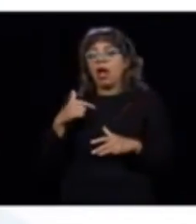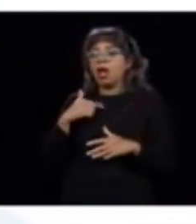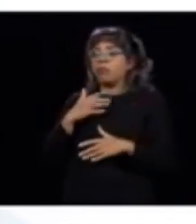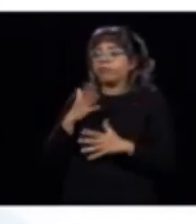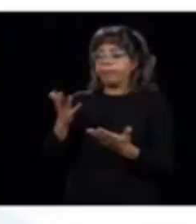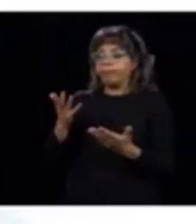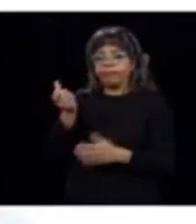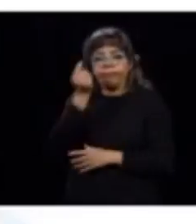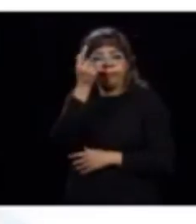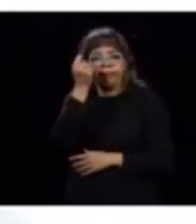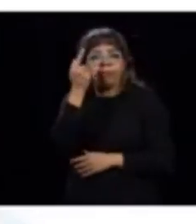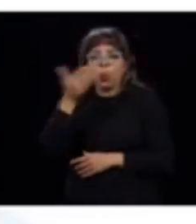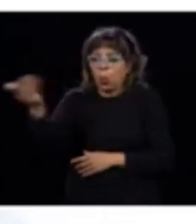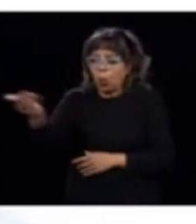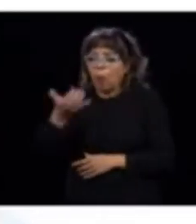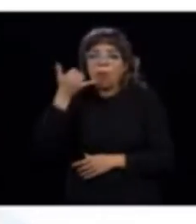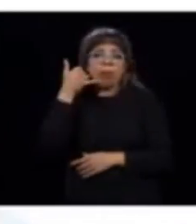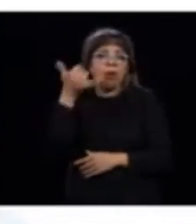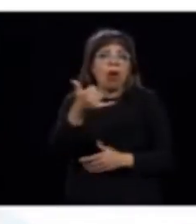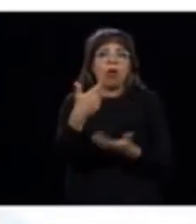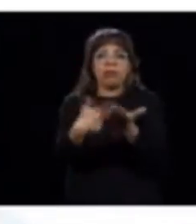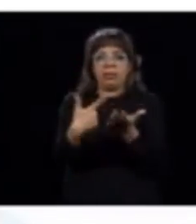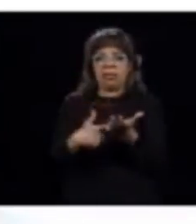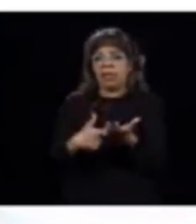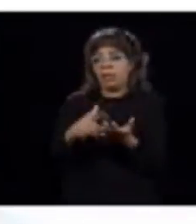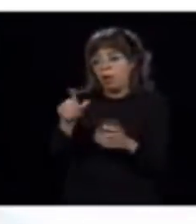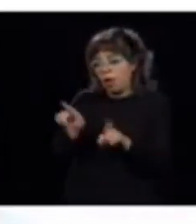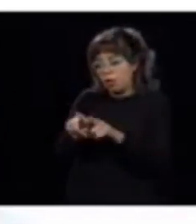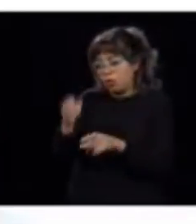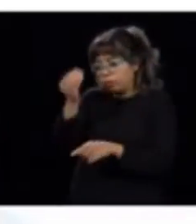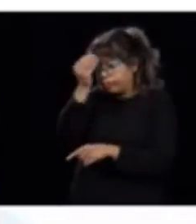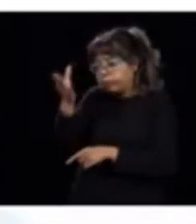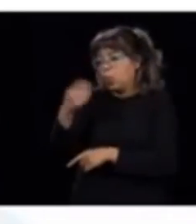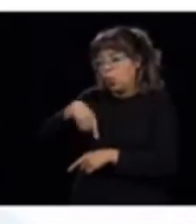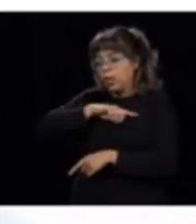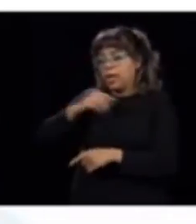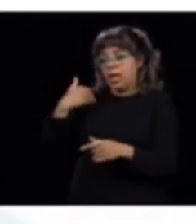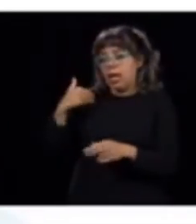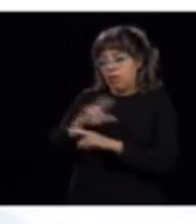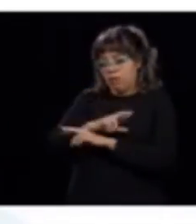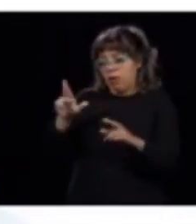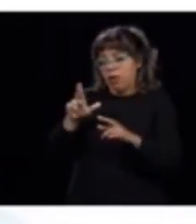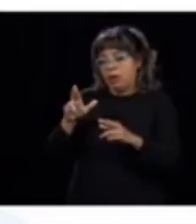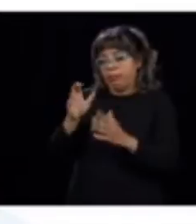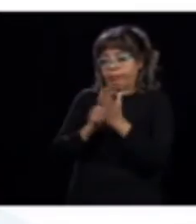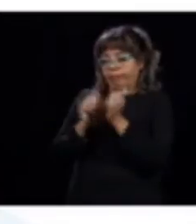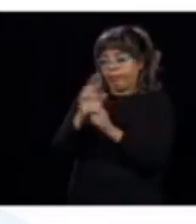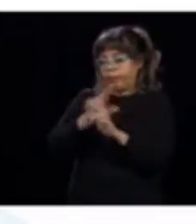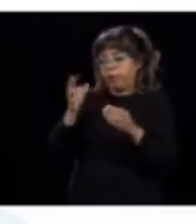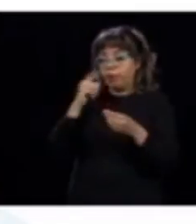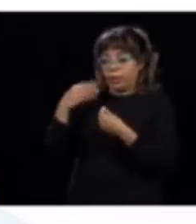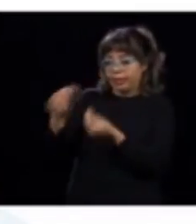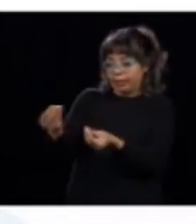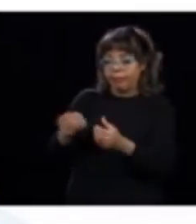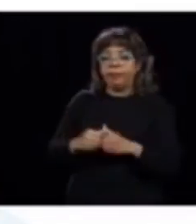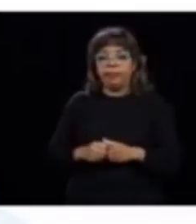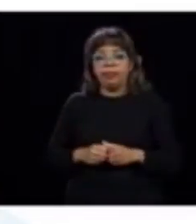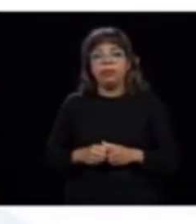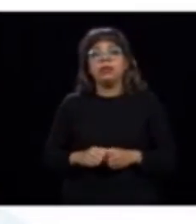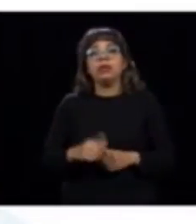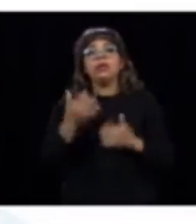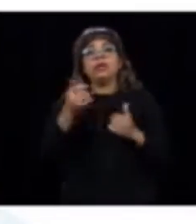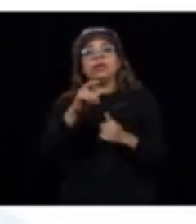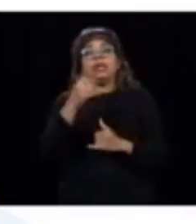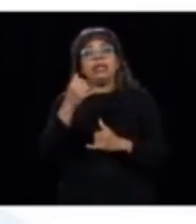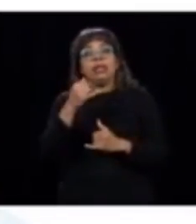tell them we have all the protective equipment to protect you. Thank you. Now a question from Raquel Fletcher, Global News. One in five health care